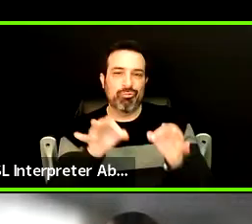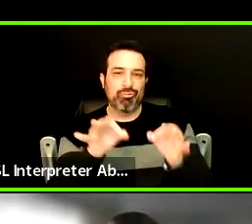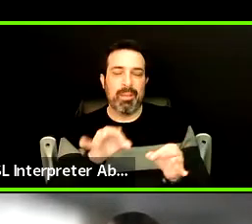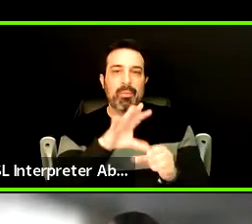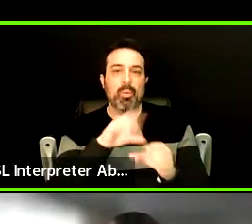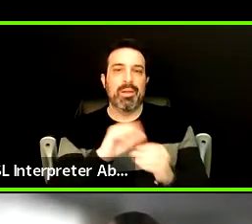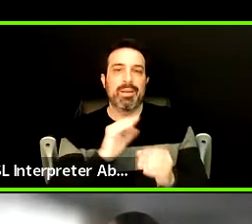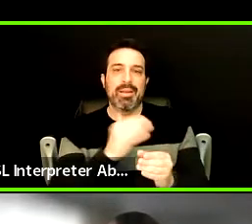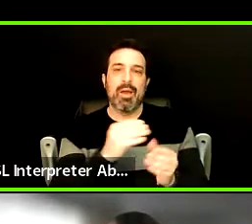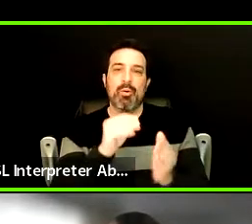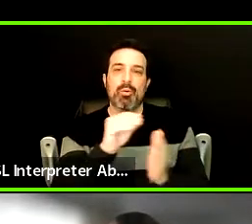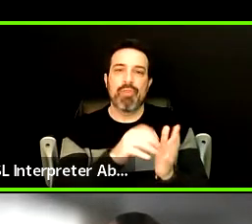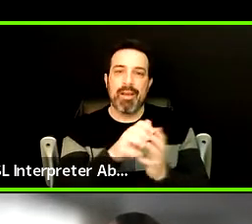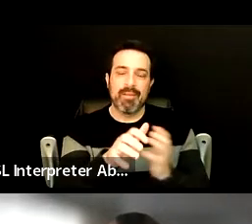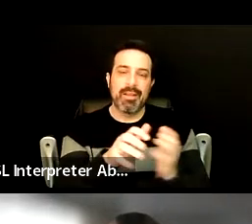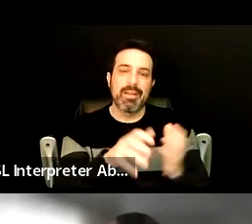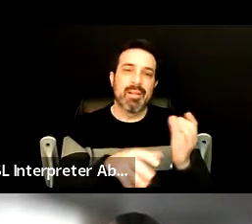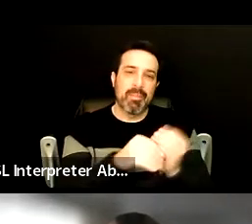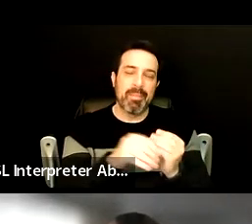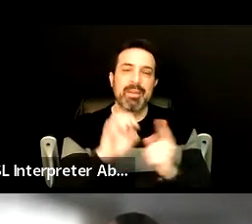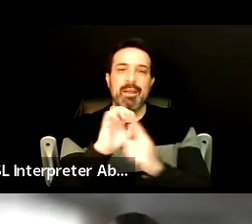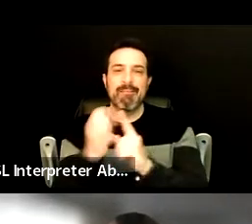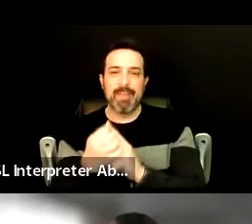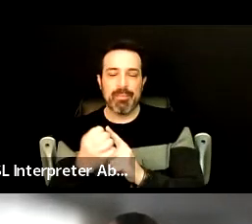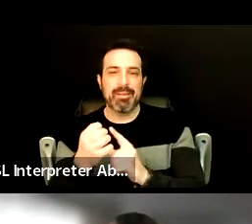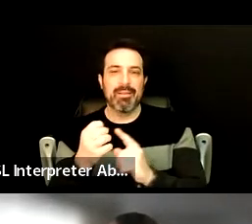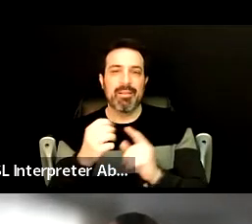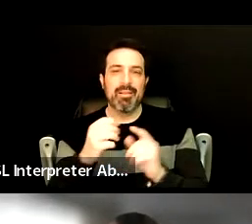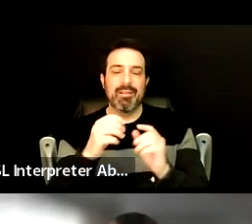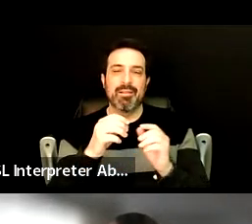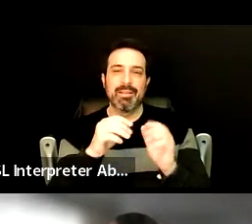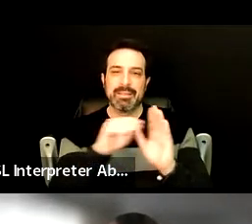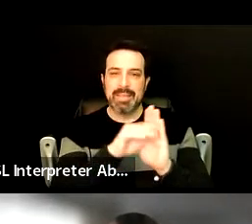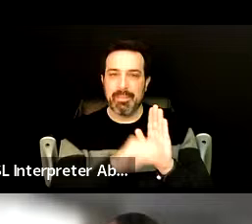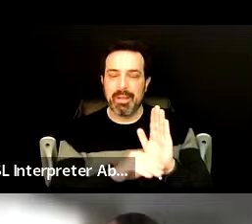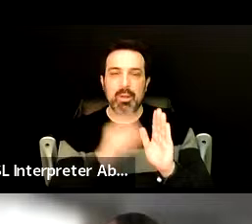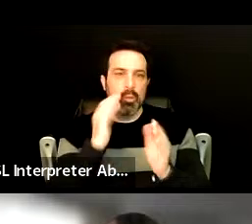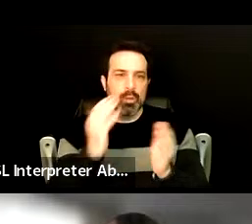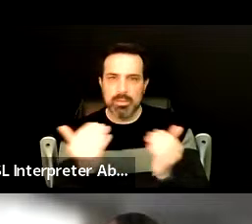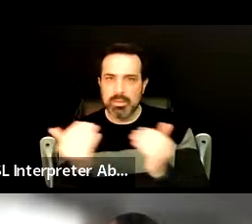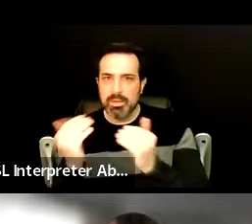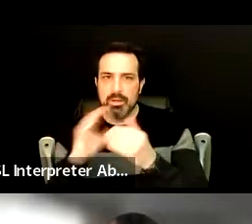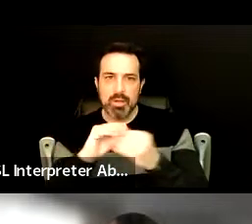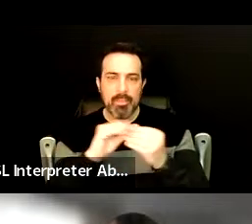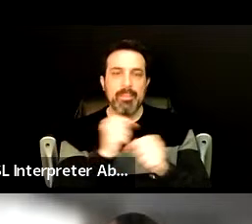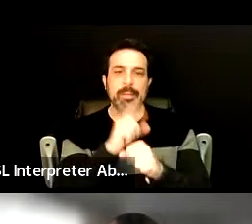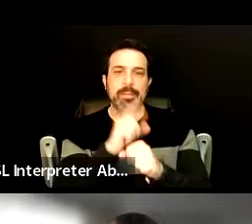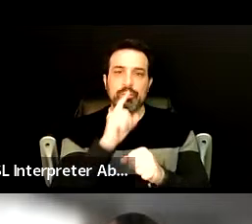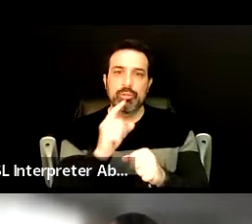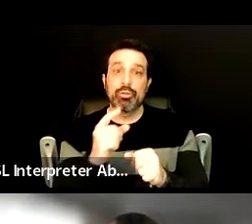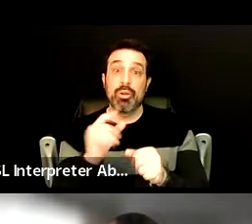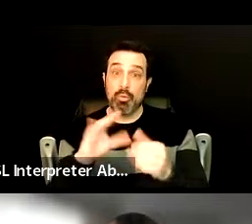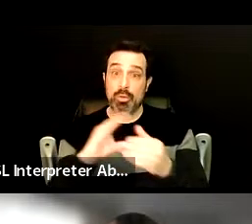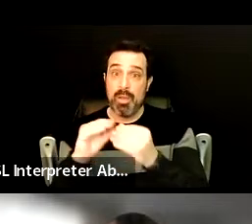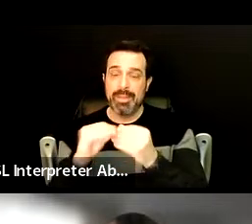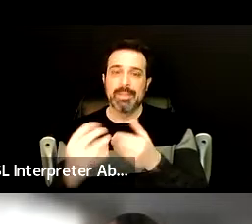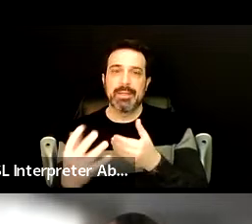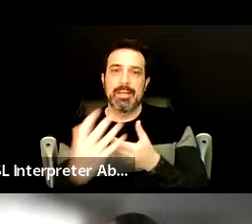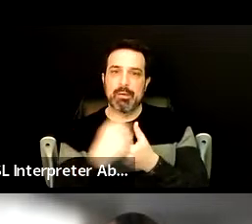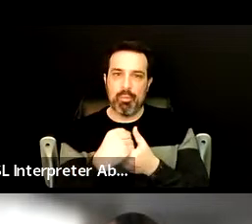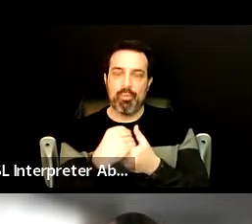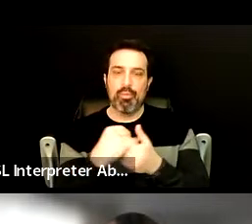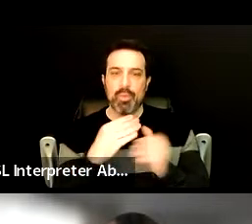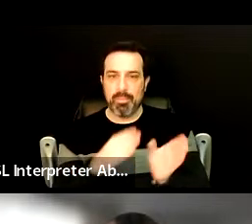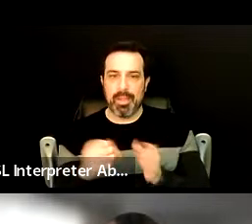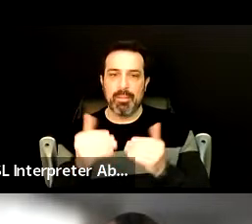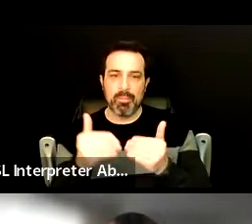our draft supplemental environmental impact statement that we'll take comments on, and we'll make sure that we incorporate those comments as we plan to move